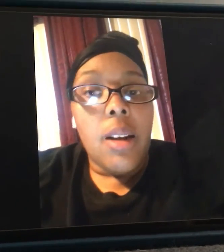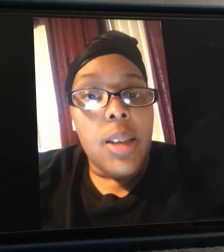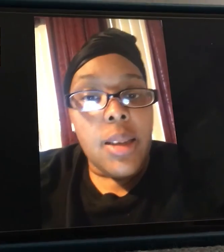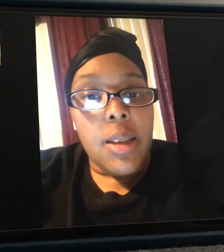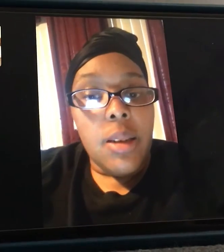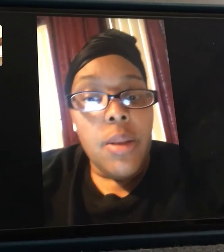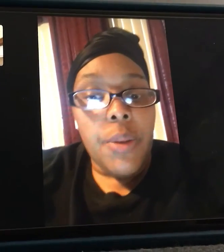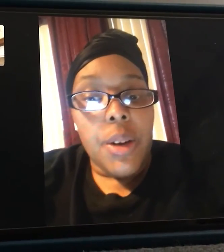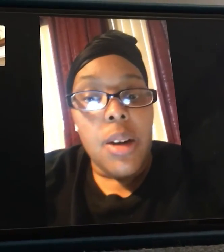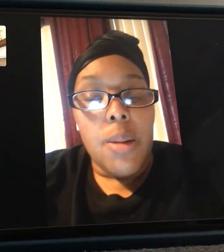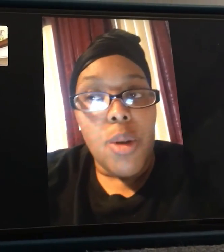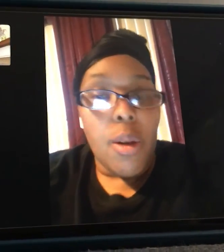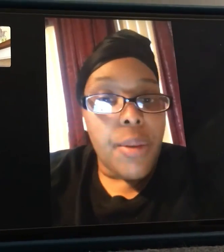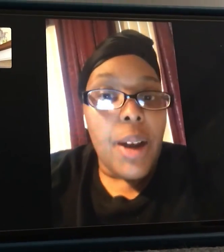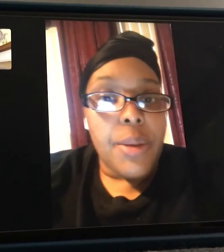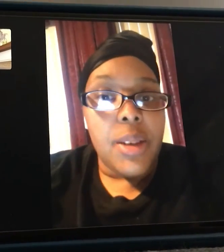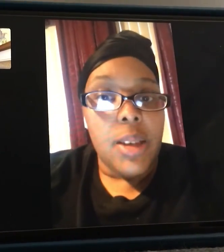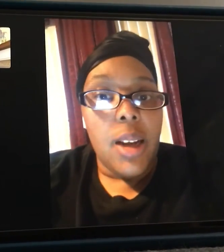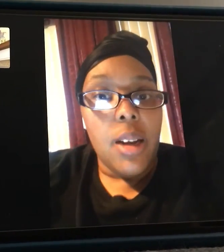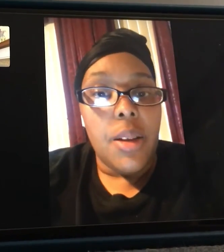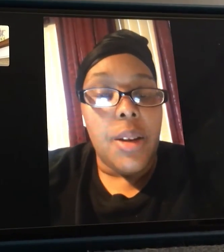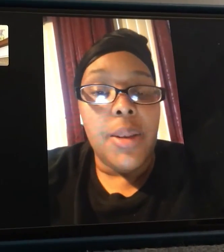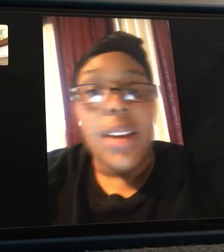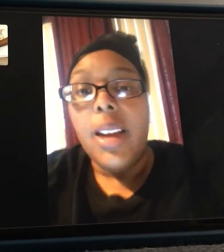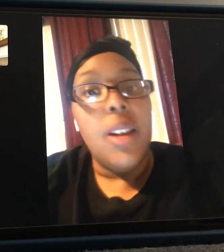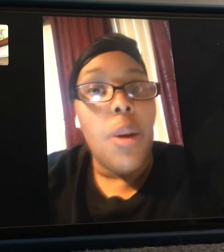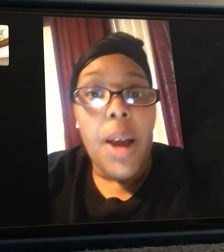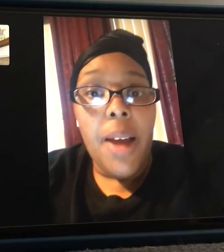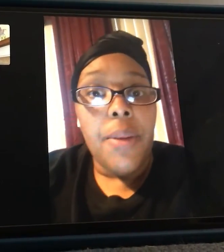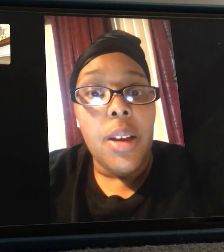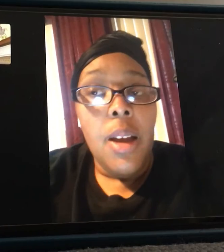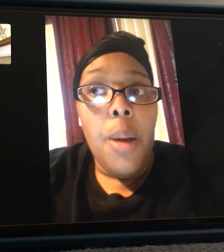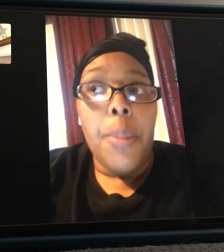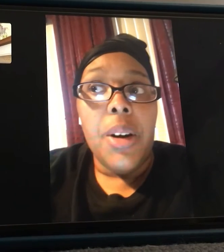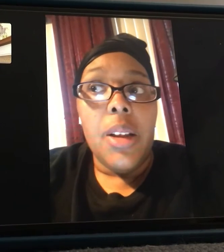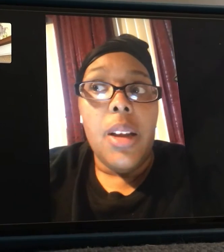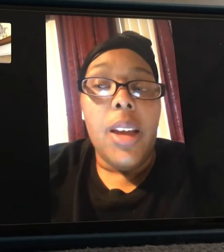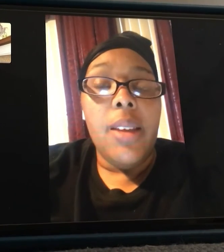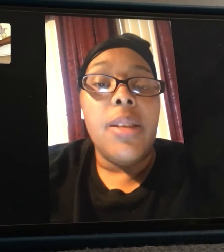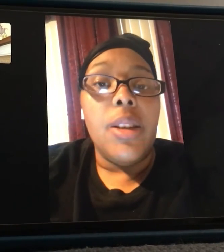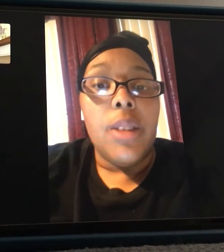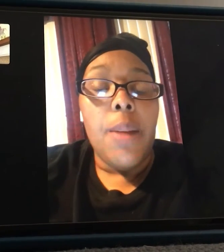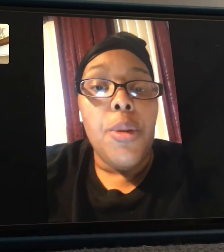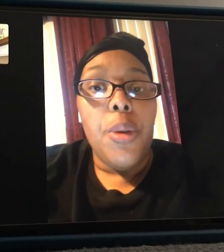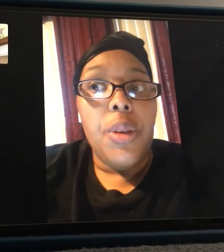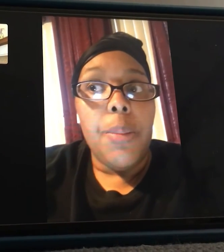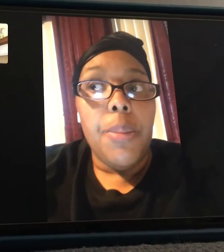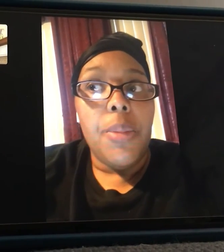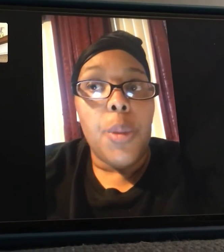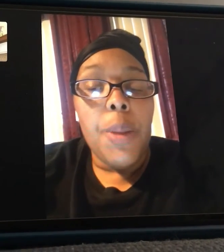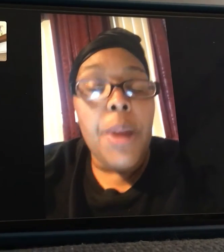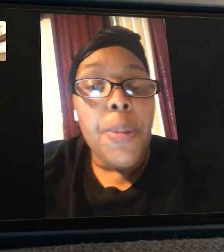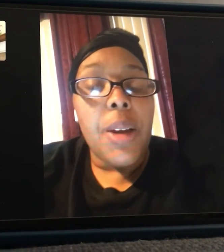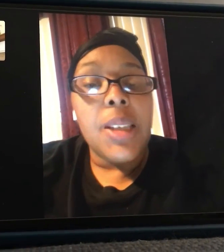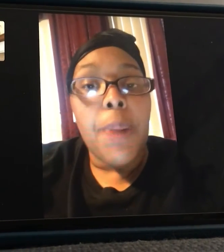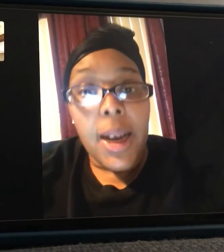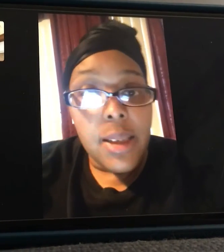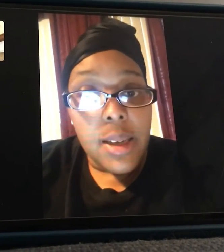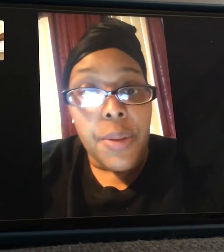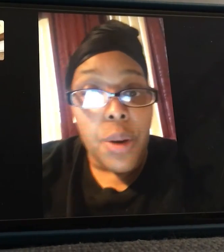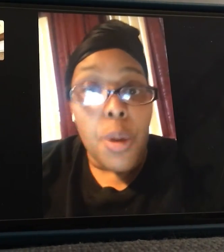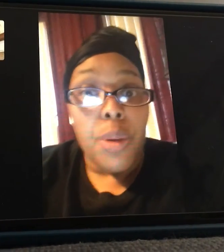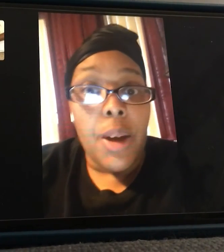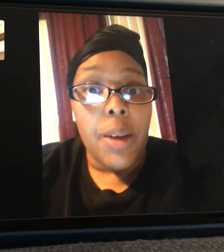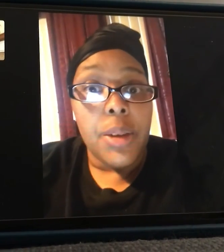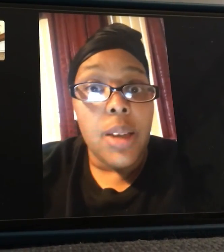we just did our testing for coronavirus, this and that and other. He said he don't have it, but he's in a, they moved three people that's